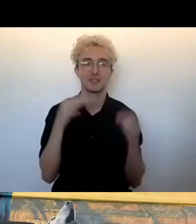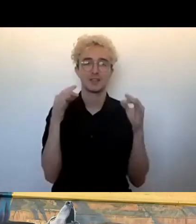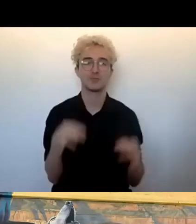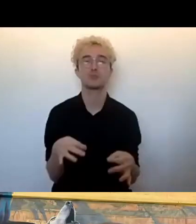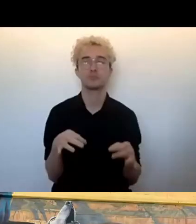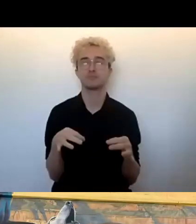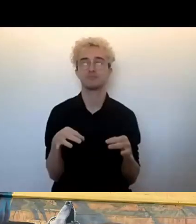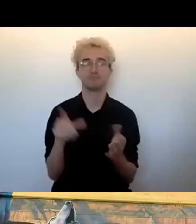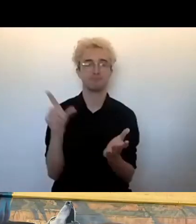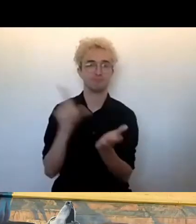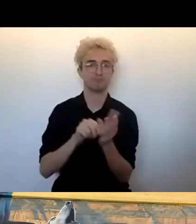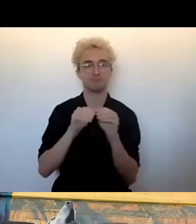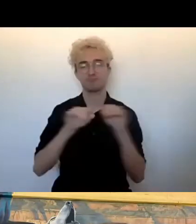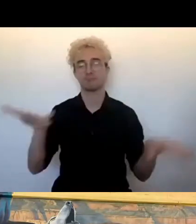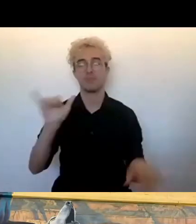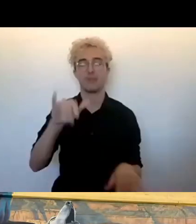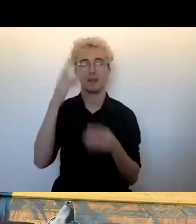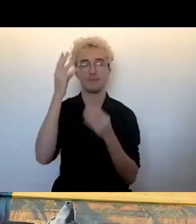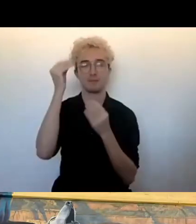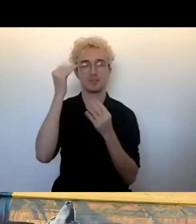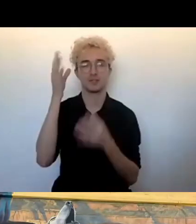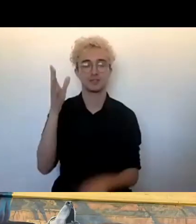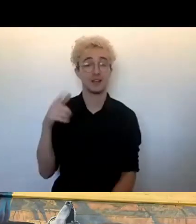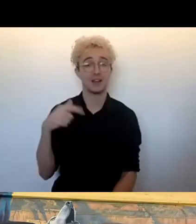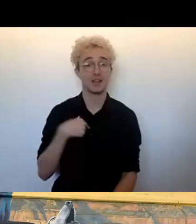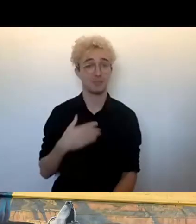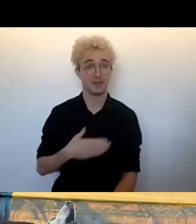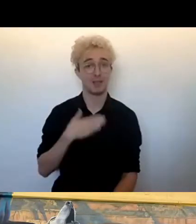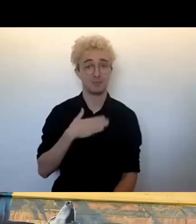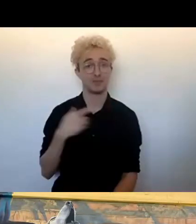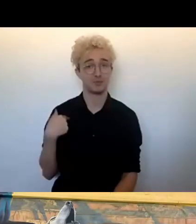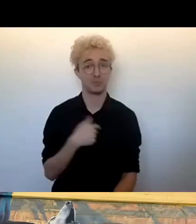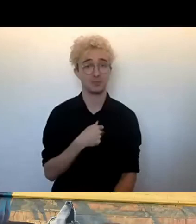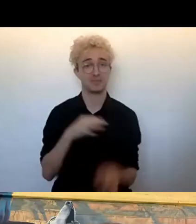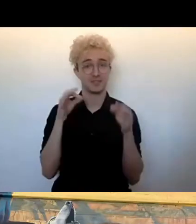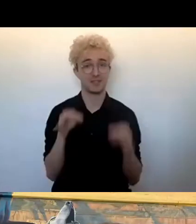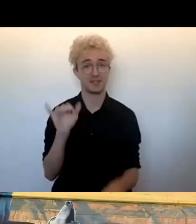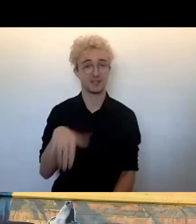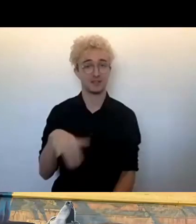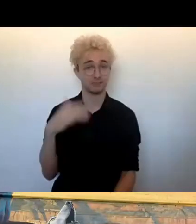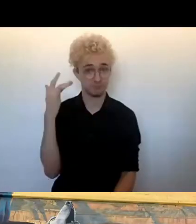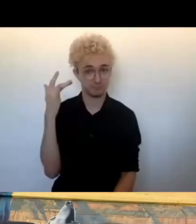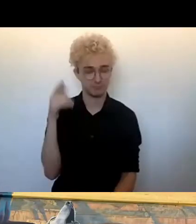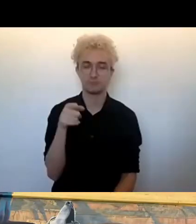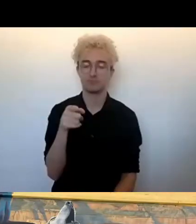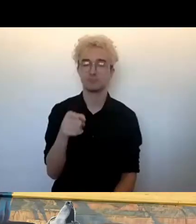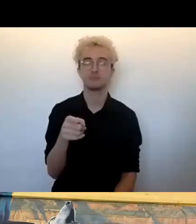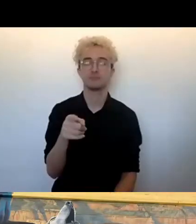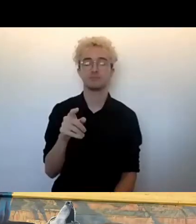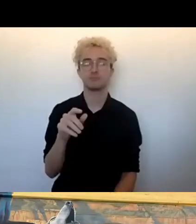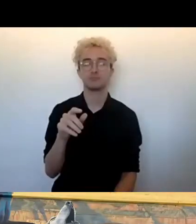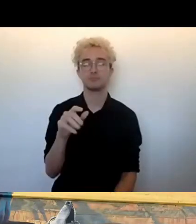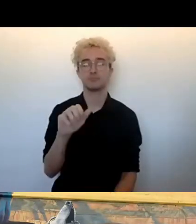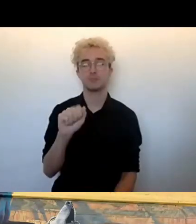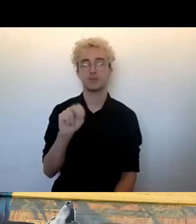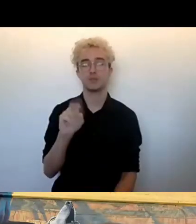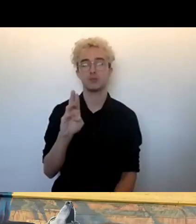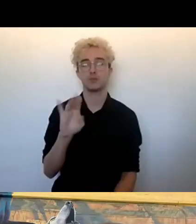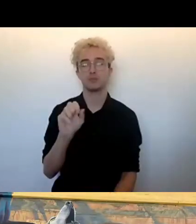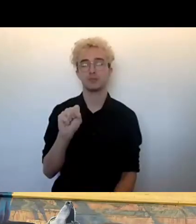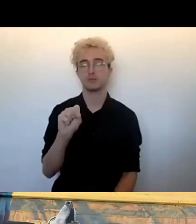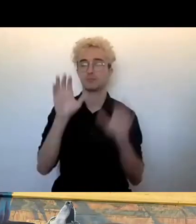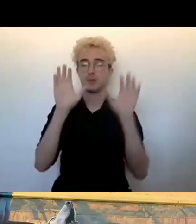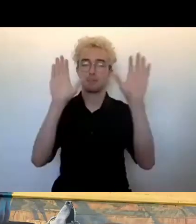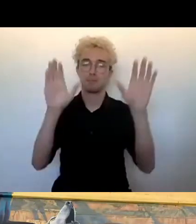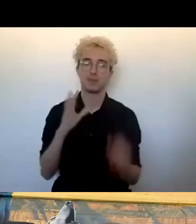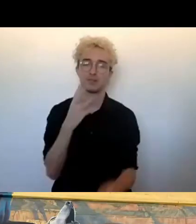information. And I'm so glad we did make that decision, because he's just been a really remarkable wolf, and we